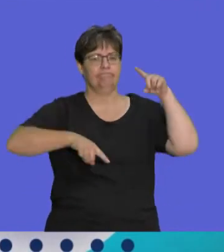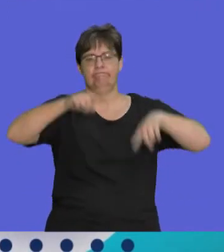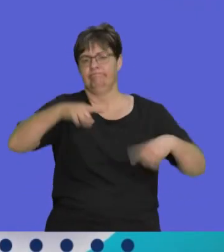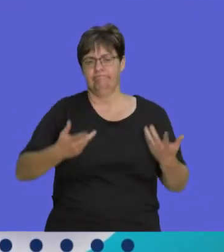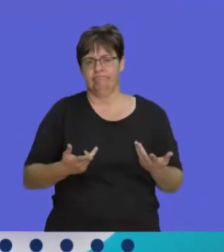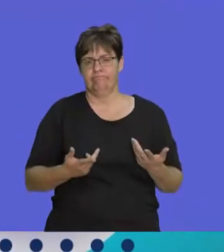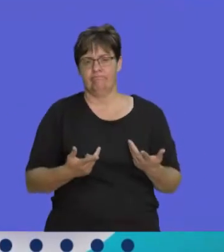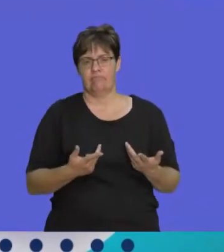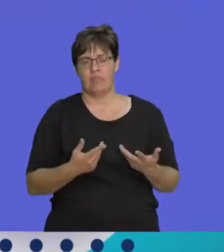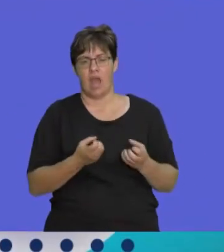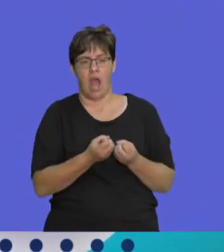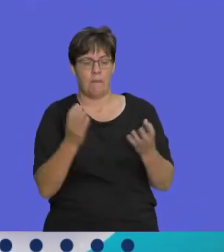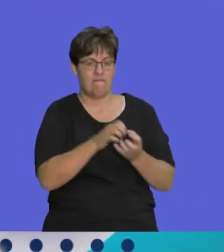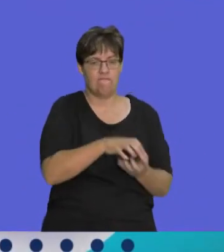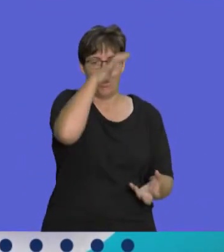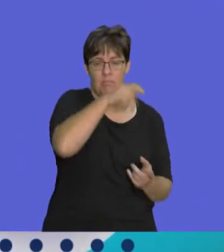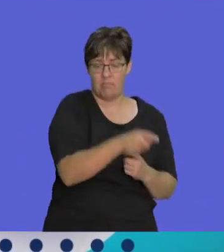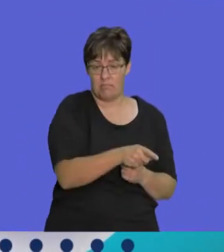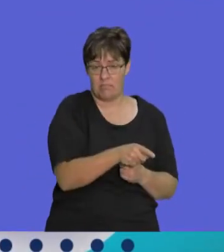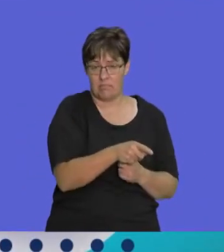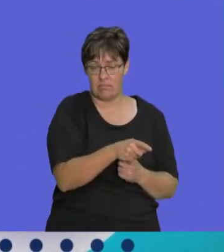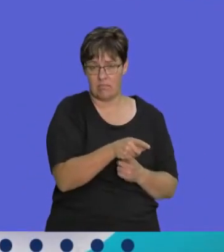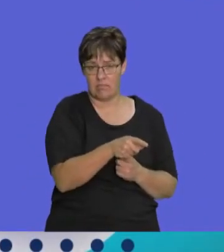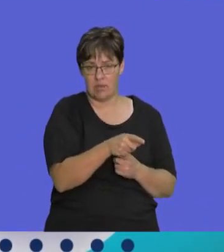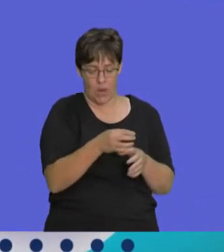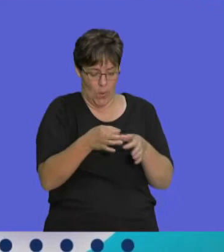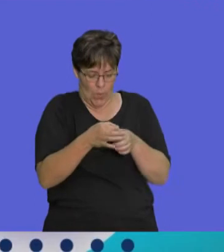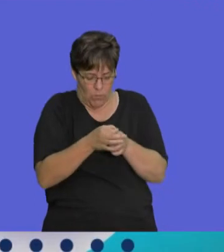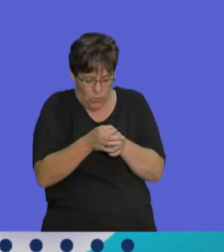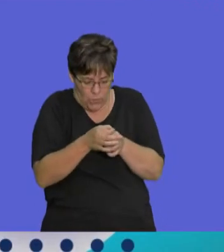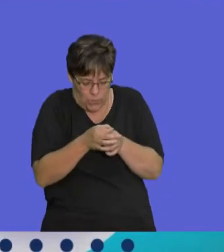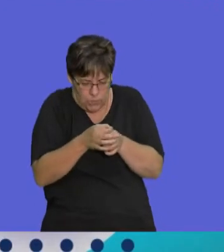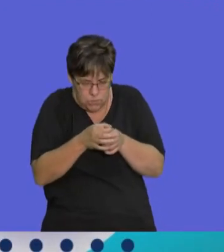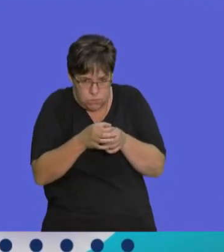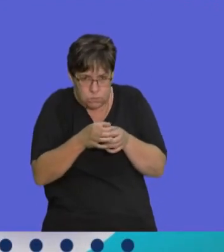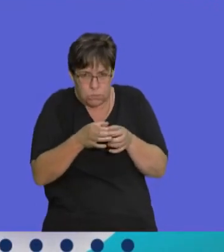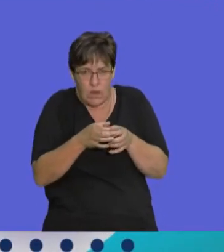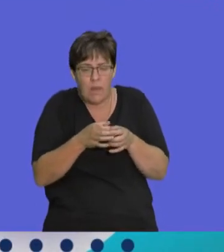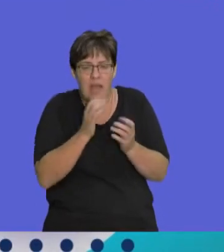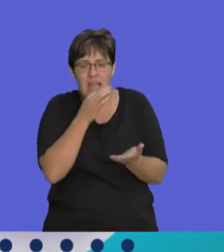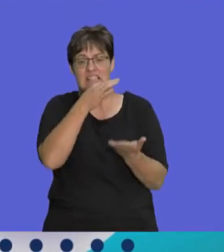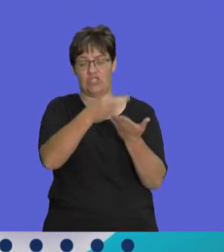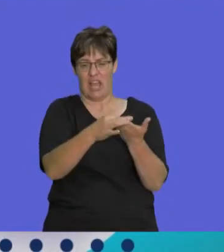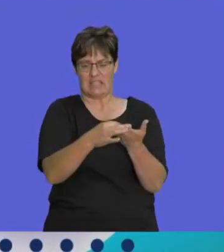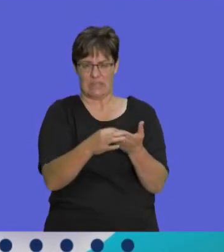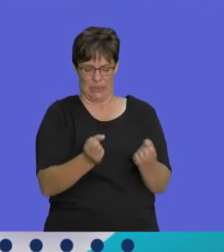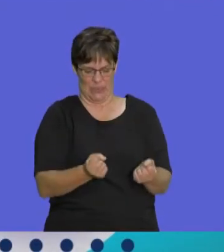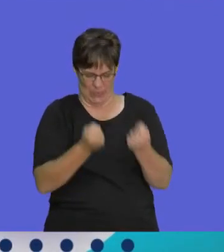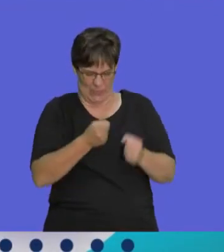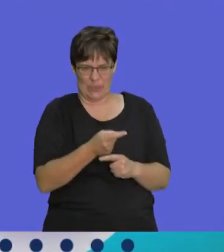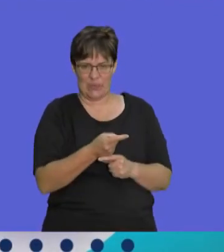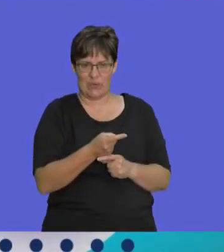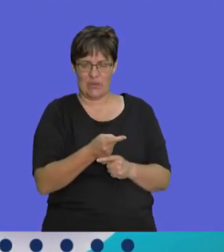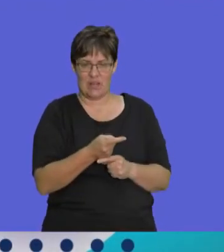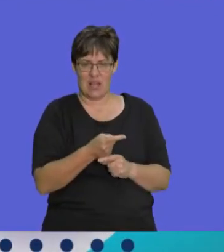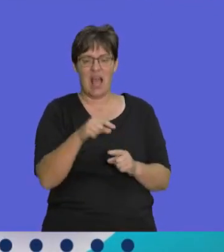the ratio of, you know, mass per unit volume as we know it, but how close these lines are, it suggests something about the density